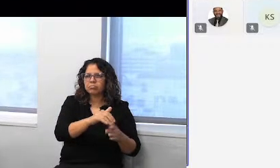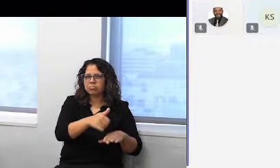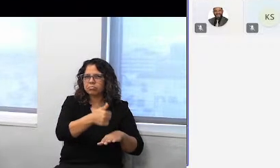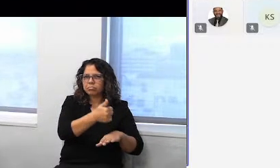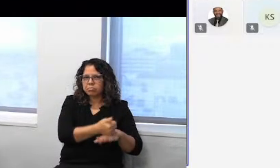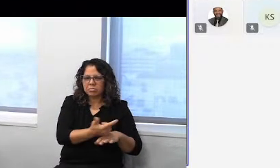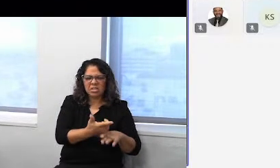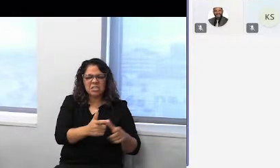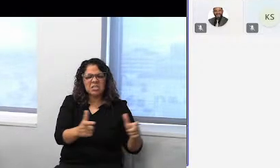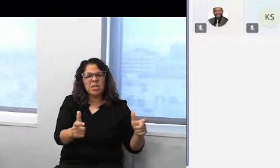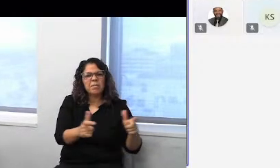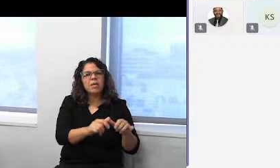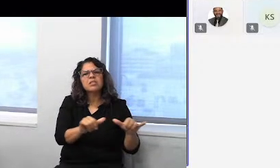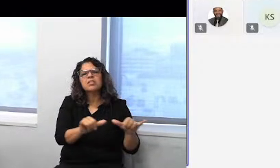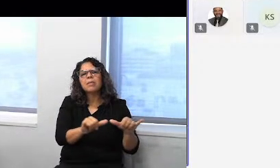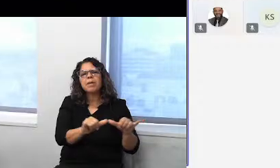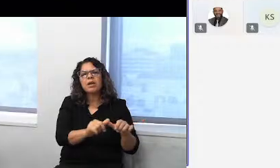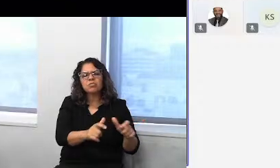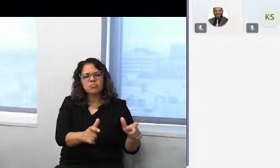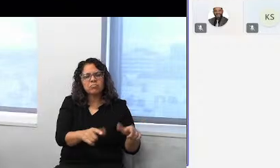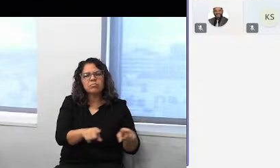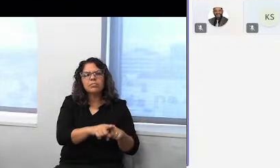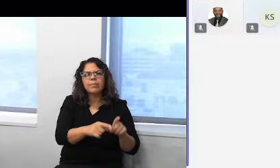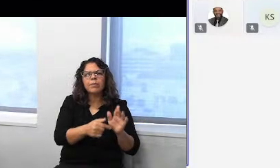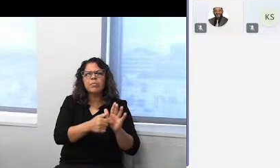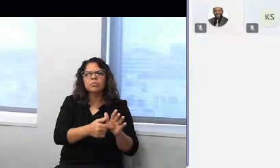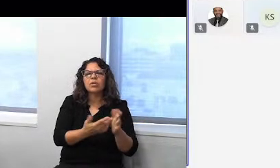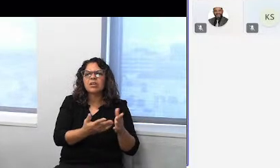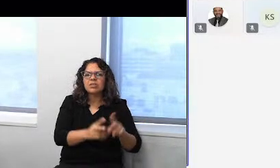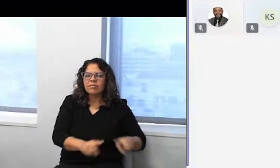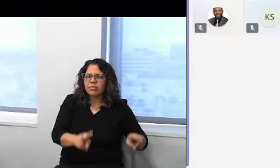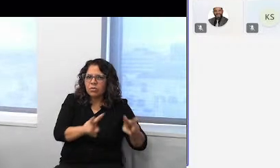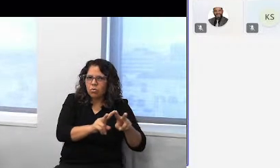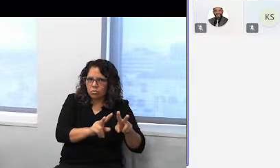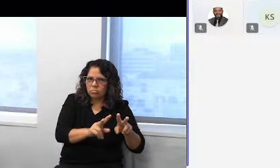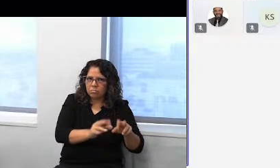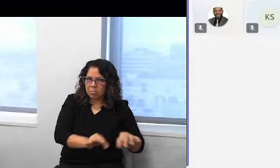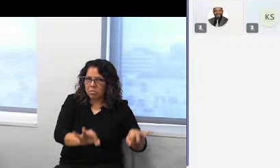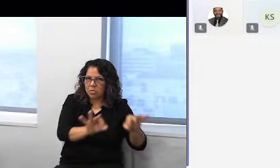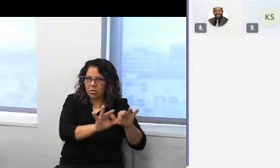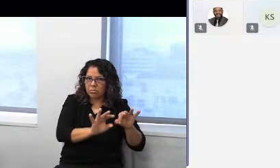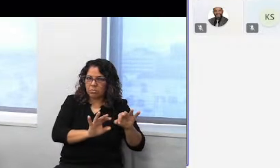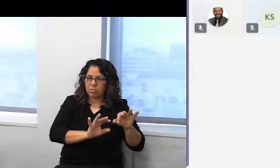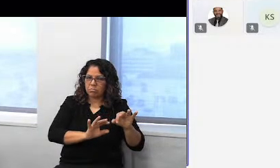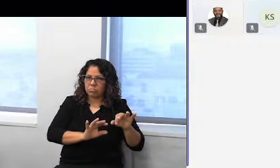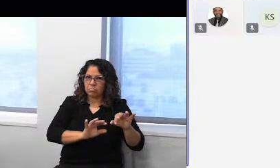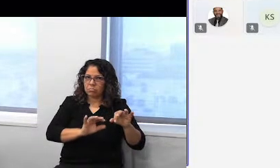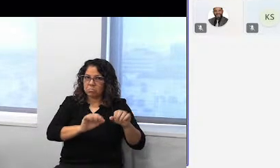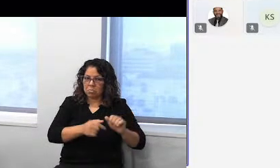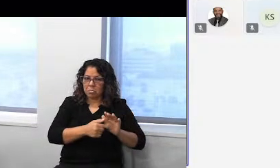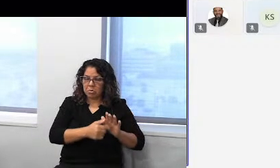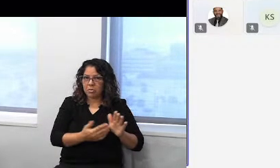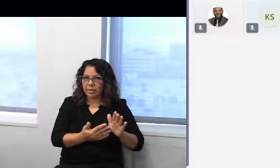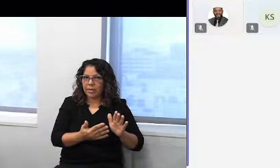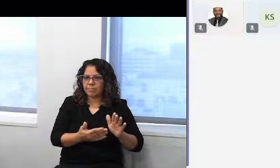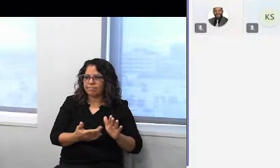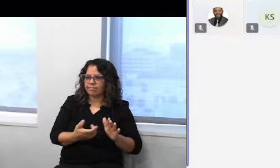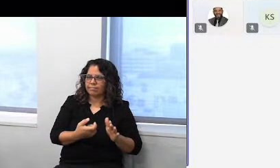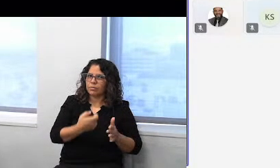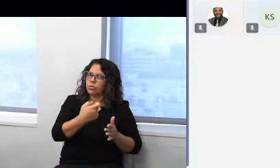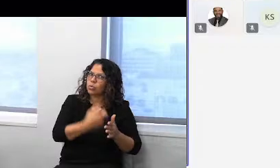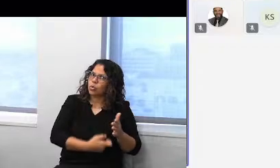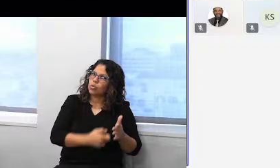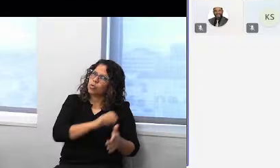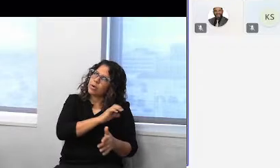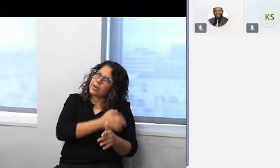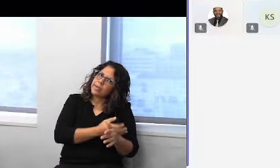ultimate value to it. And we were able to demonstrate it was saving over $400 million on a cost of energy to the customer. So that